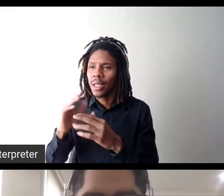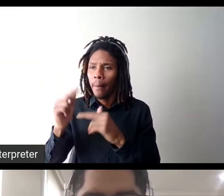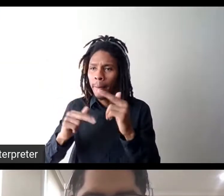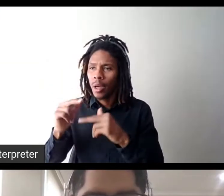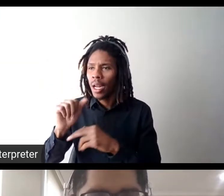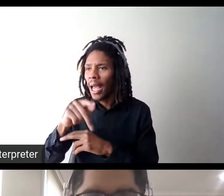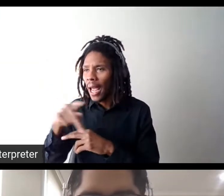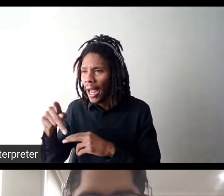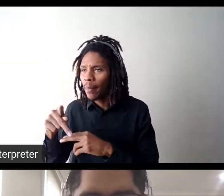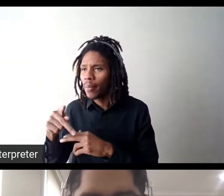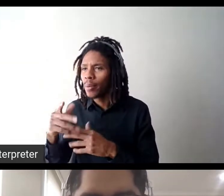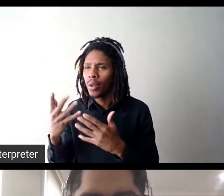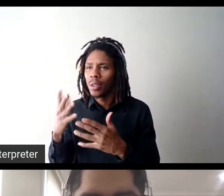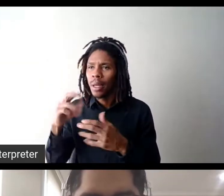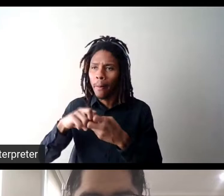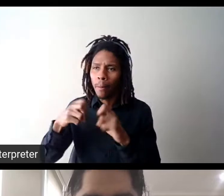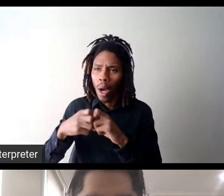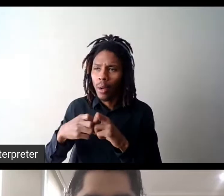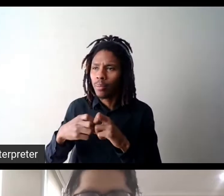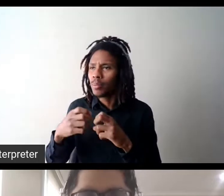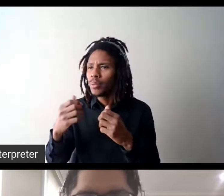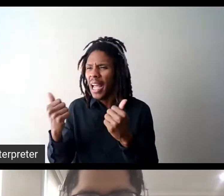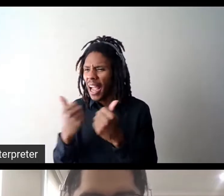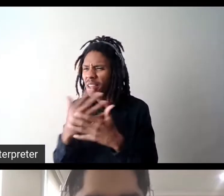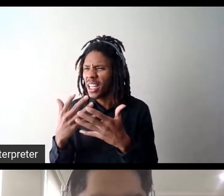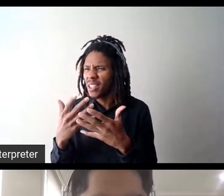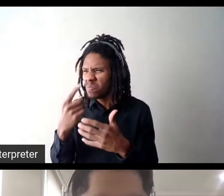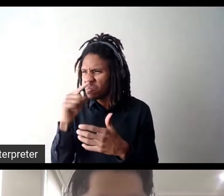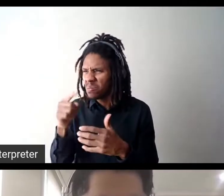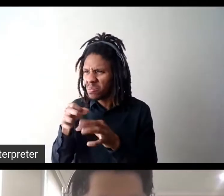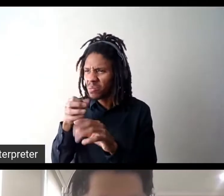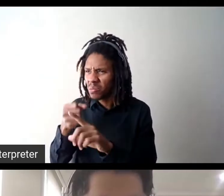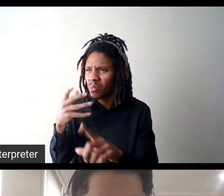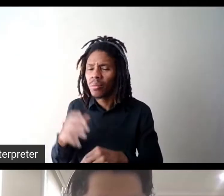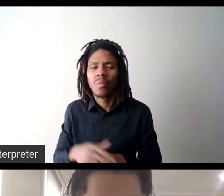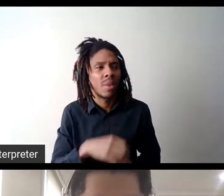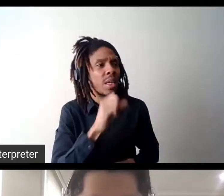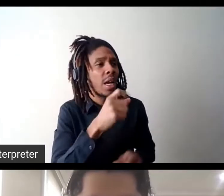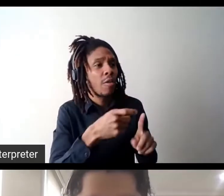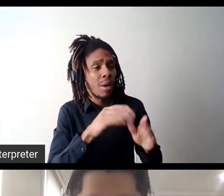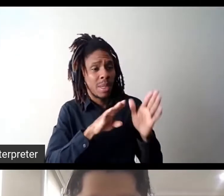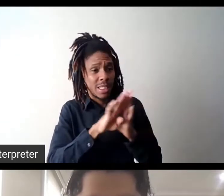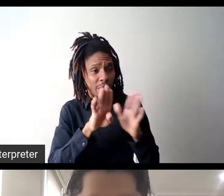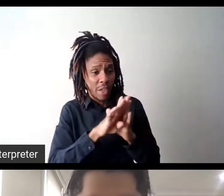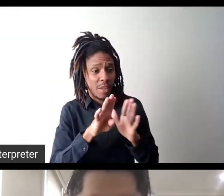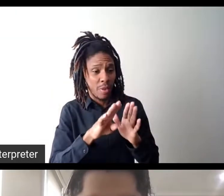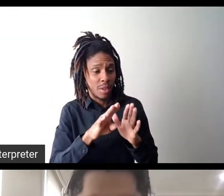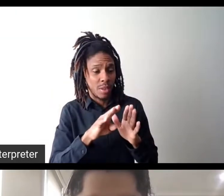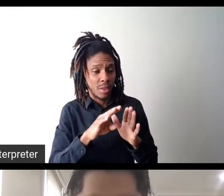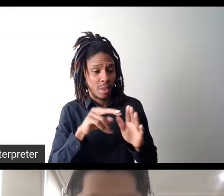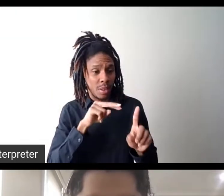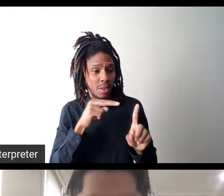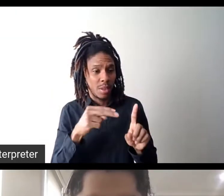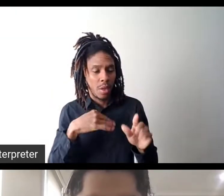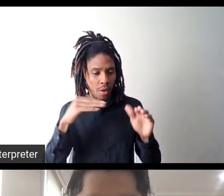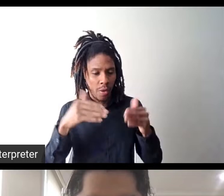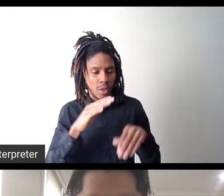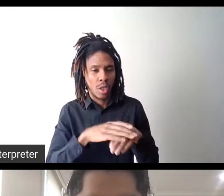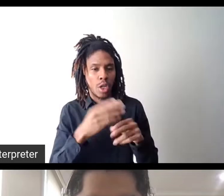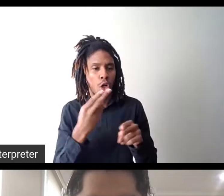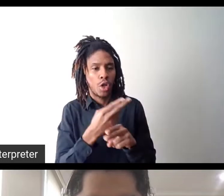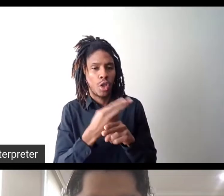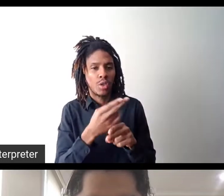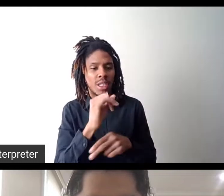with? Some of the problems that they face. Yeah, so front-end developers, they actually really focus on the user interface and the